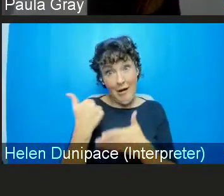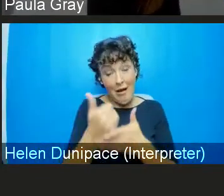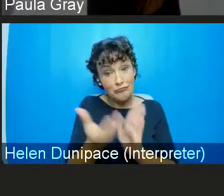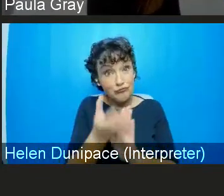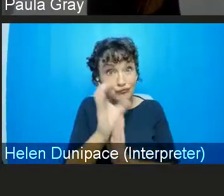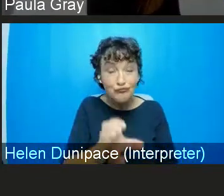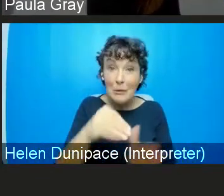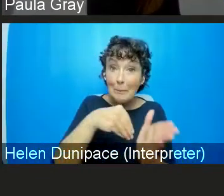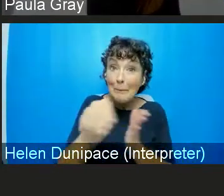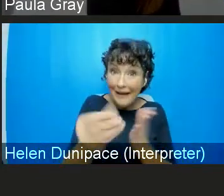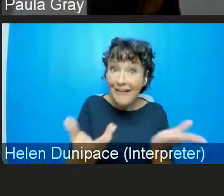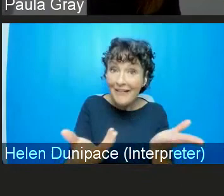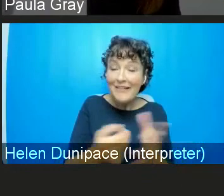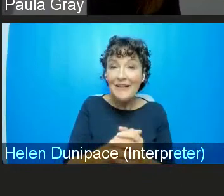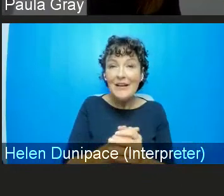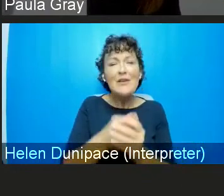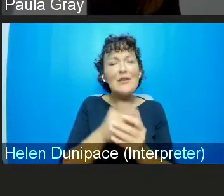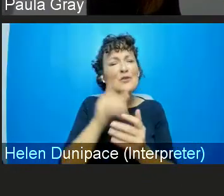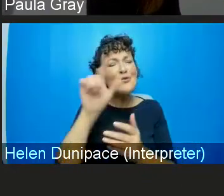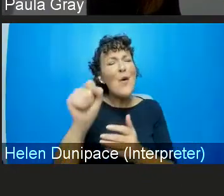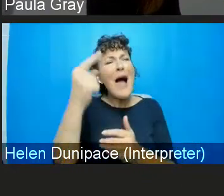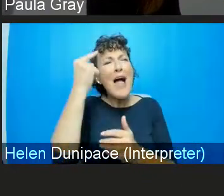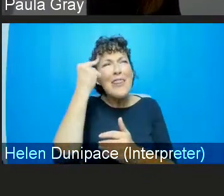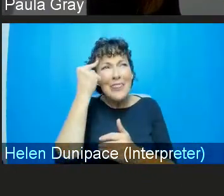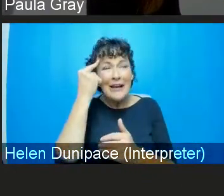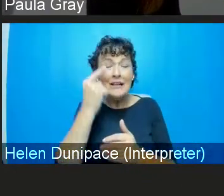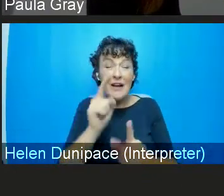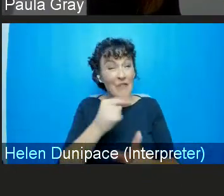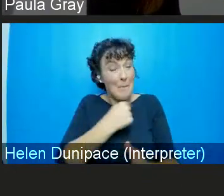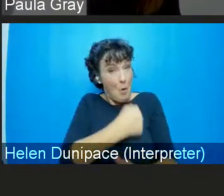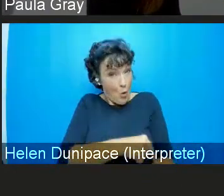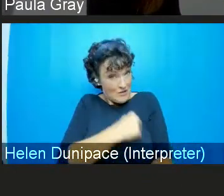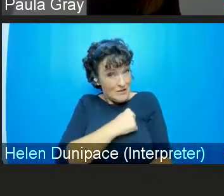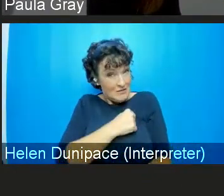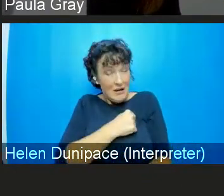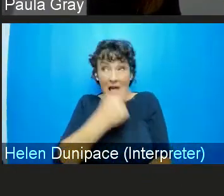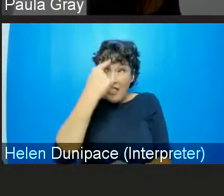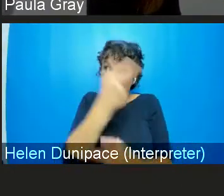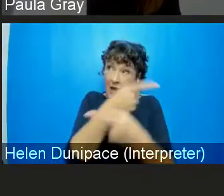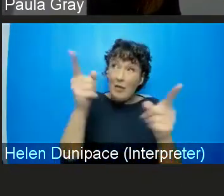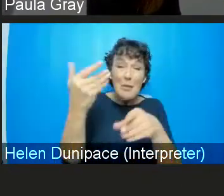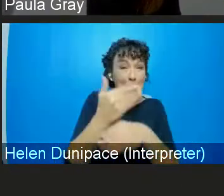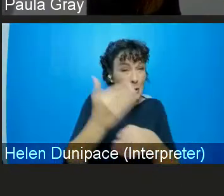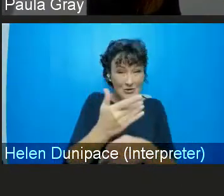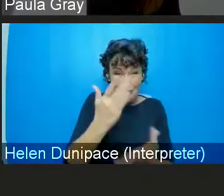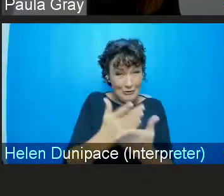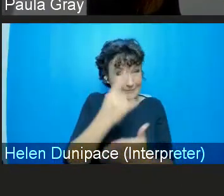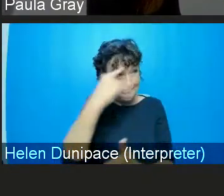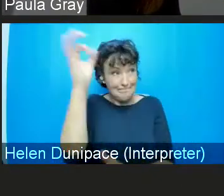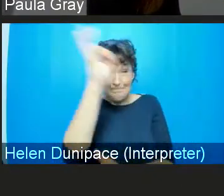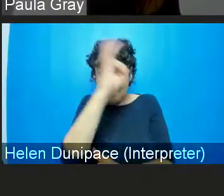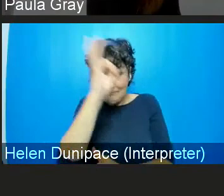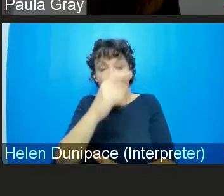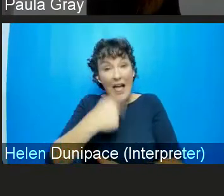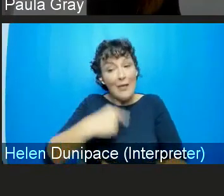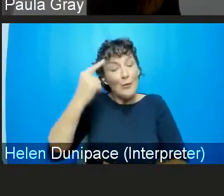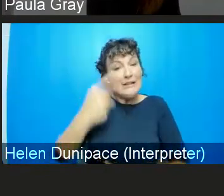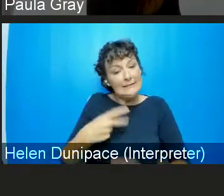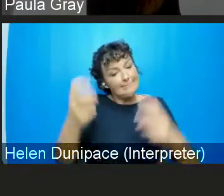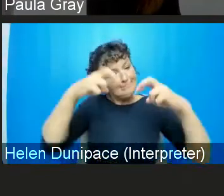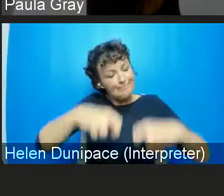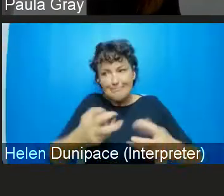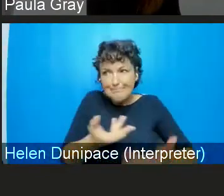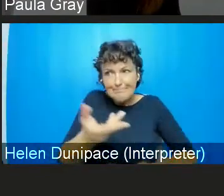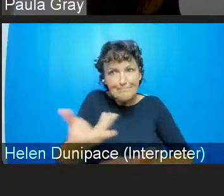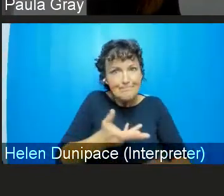employees. So I think so much of this is about having an honest conversation with employers about what do they perceive the barriers to be, what are their worries,